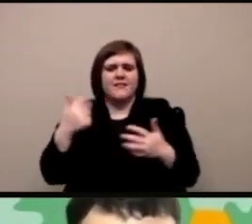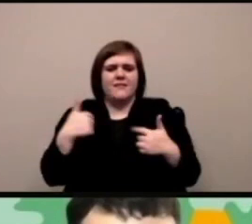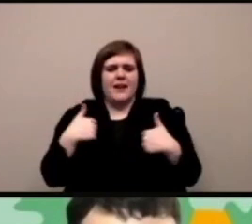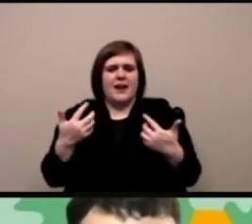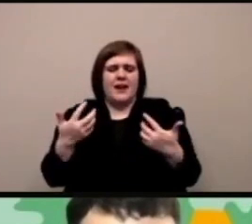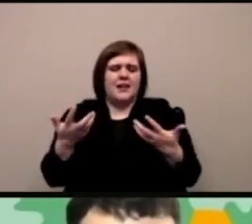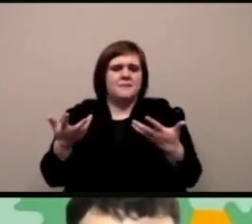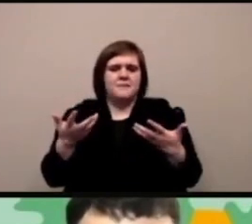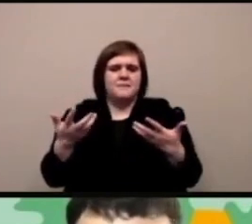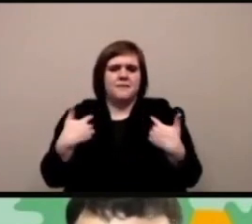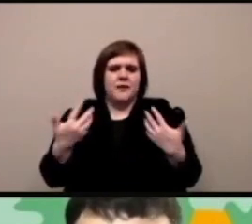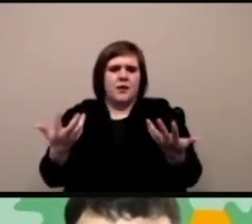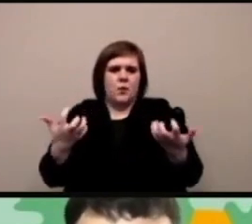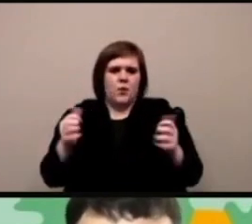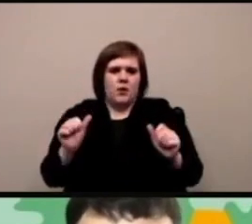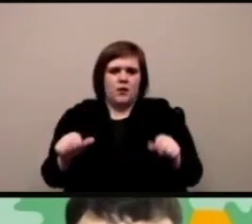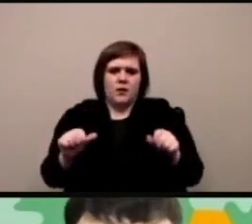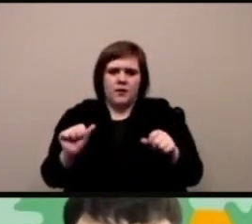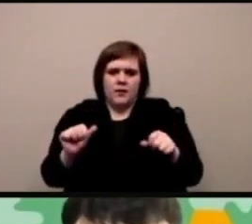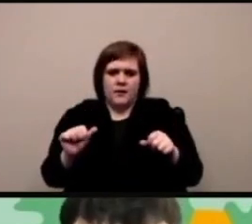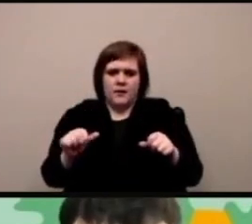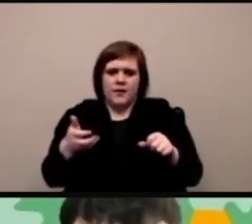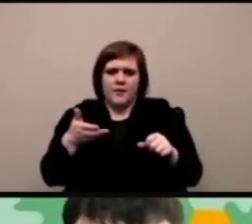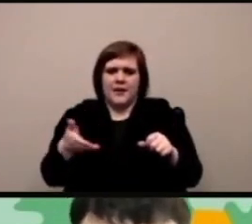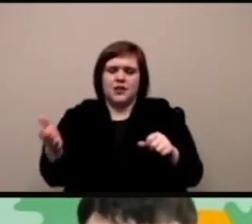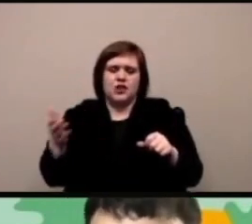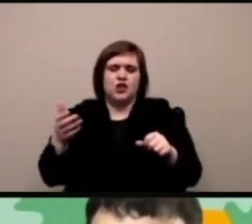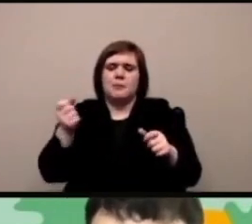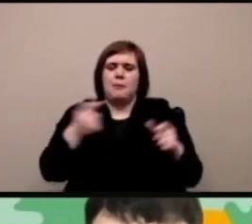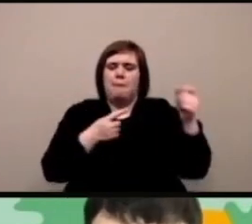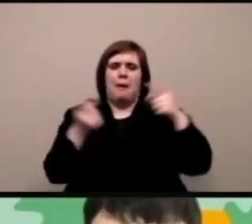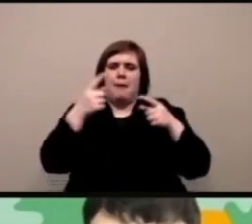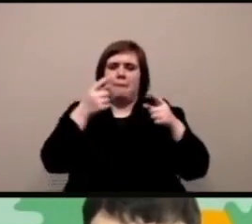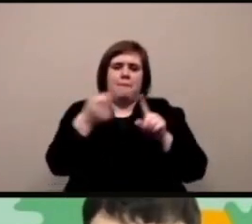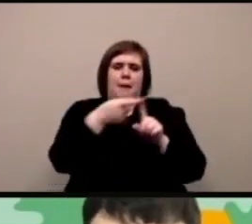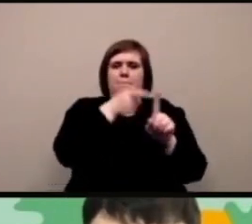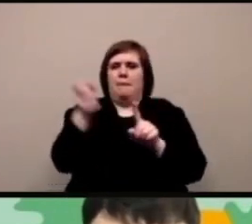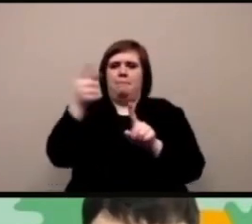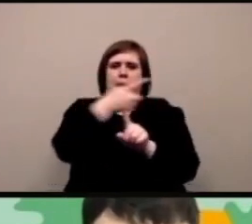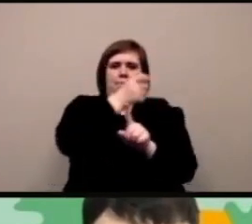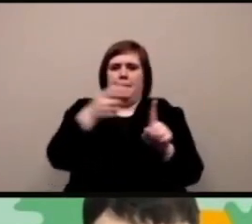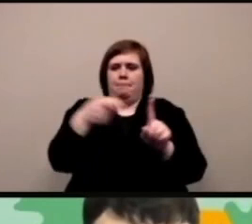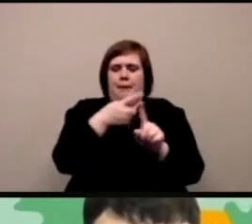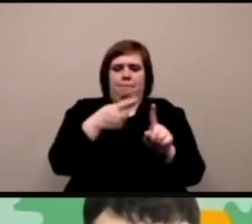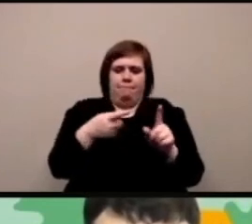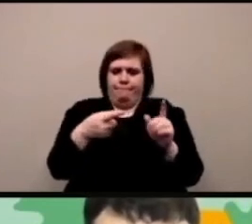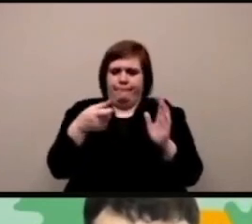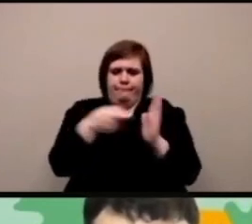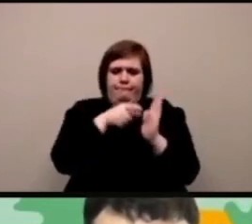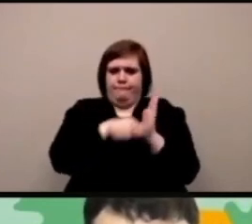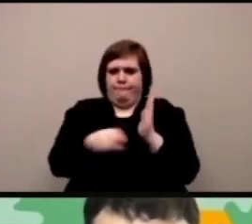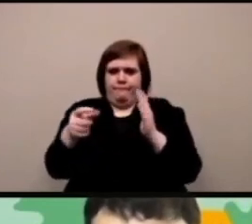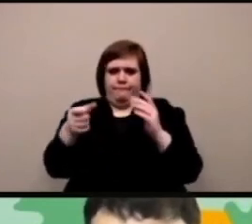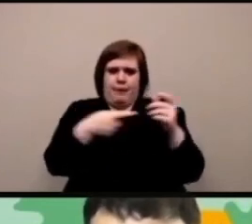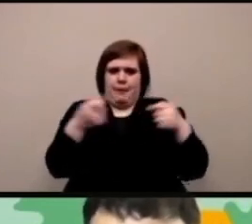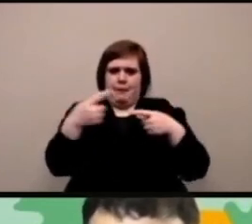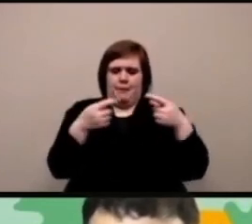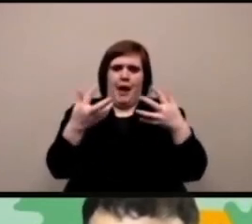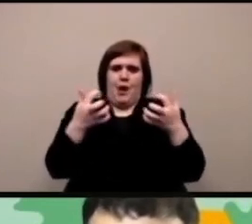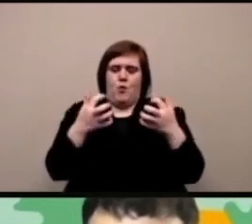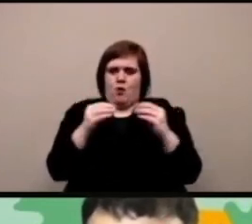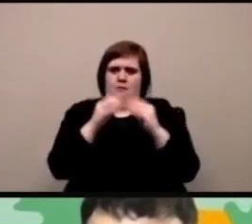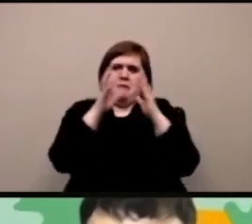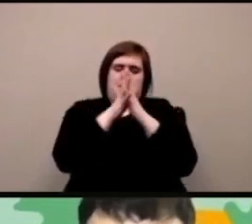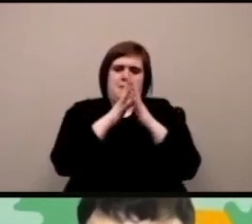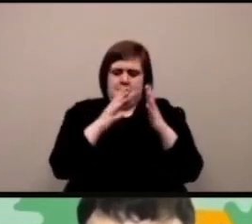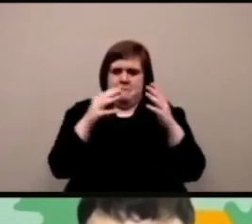to have things just bouncing off of each other in here. I want those collisions to